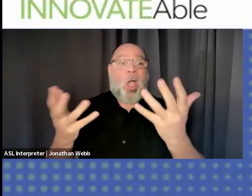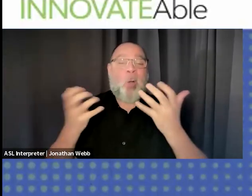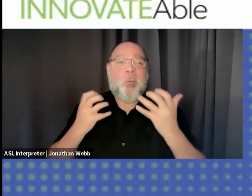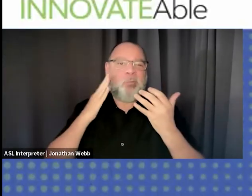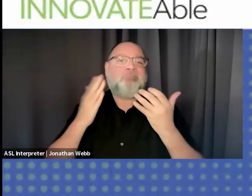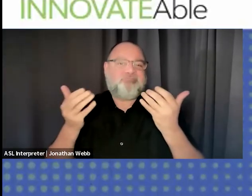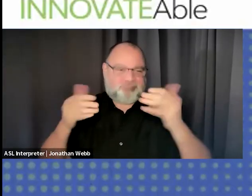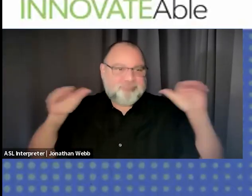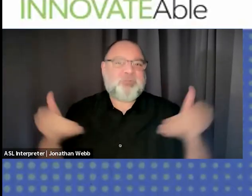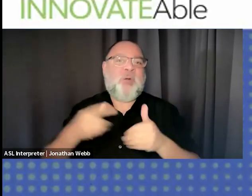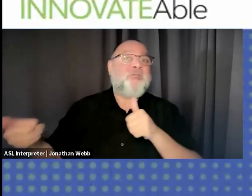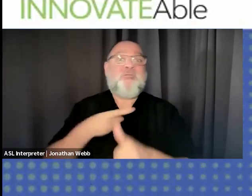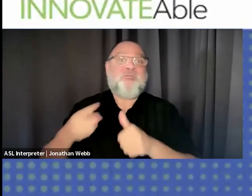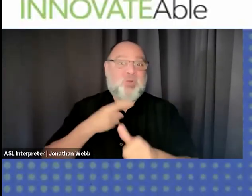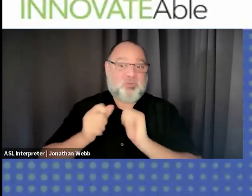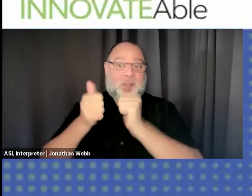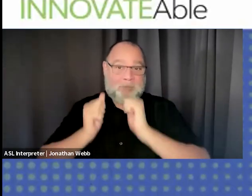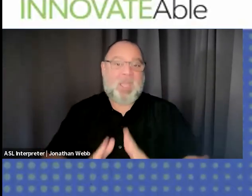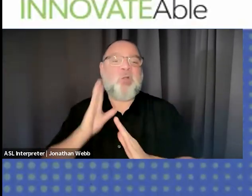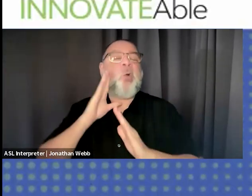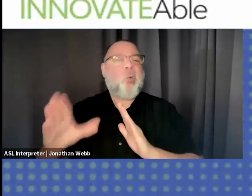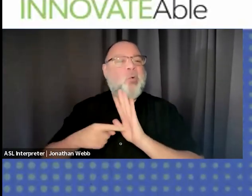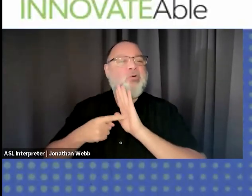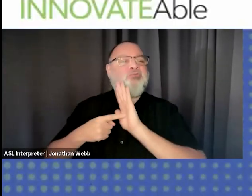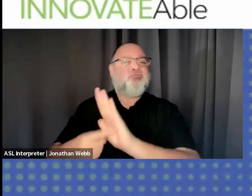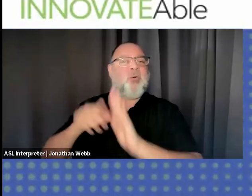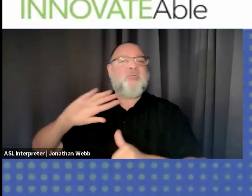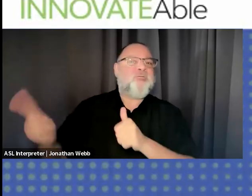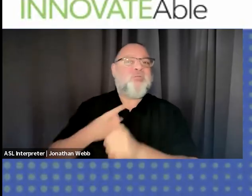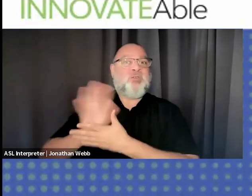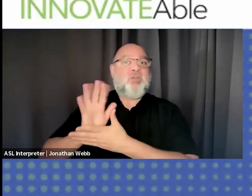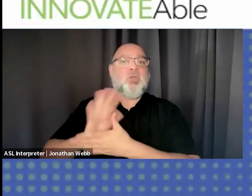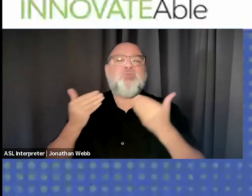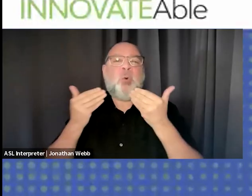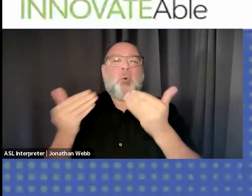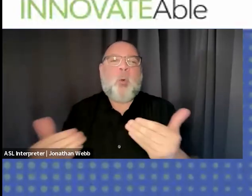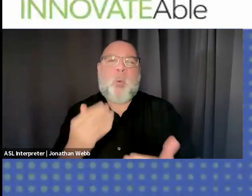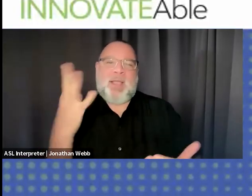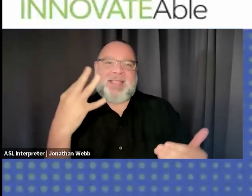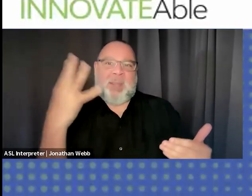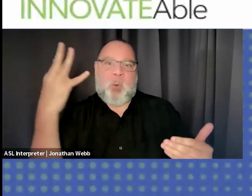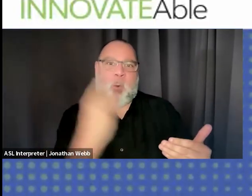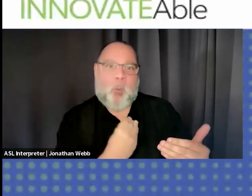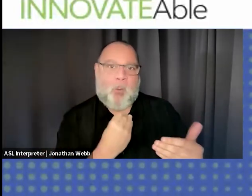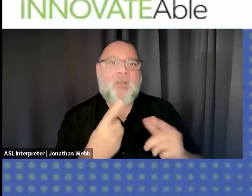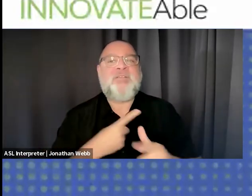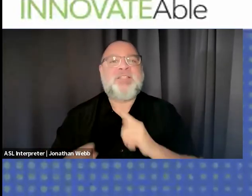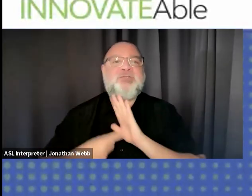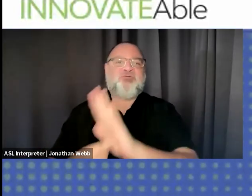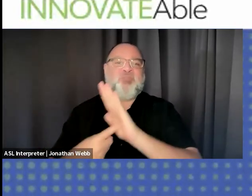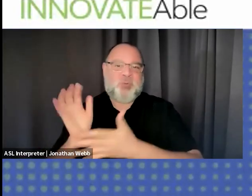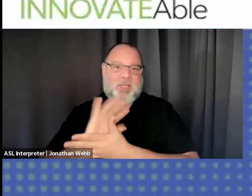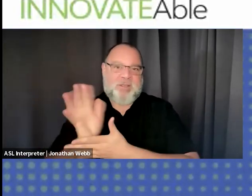competitor, and we're going to show their video. So if we can go ahead and get everyone's camera off so we're ready for that video, let's do